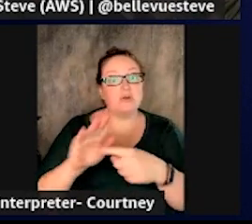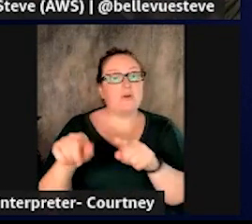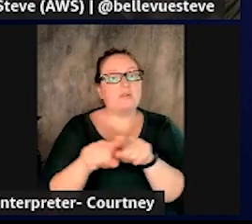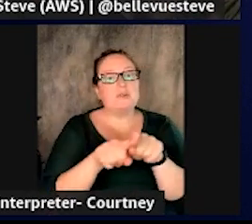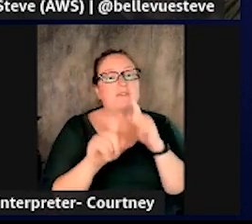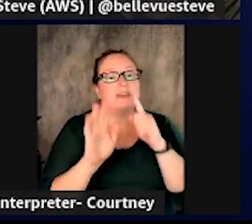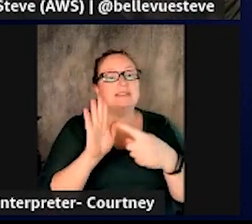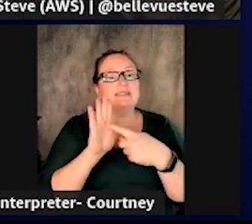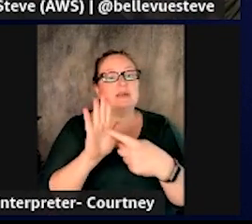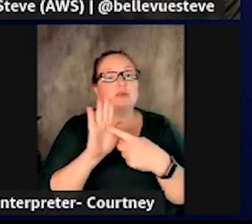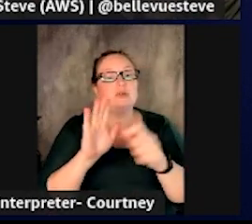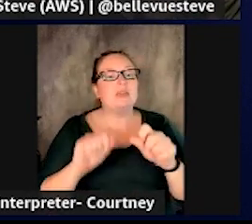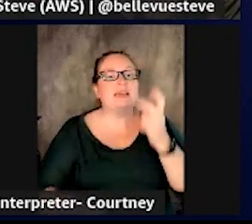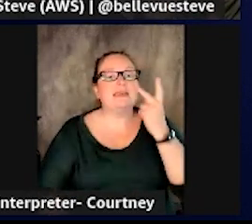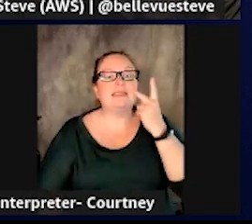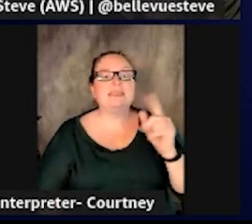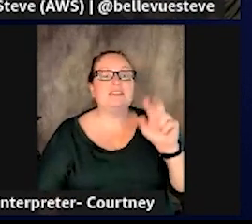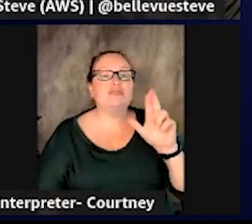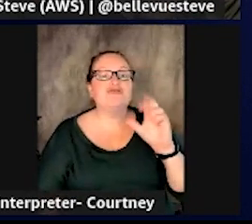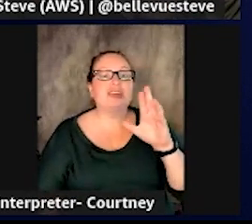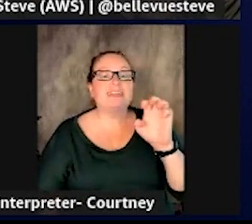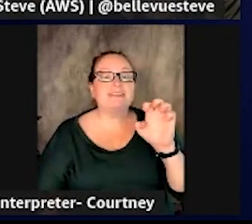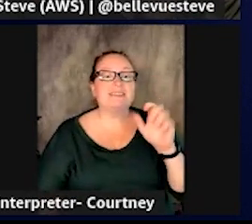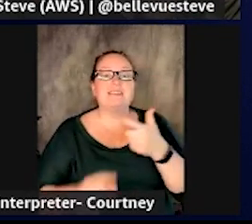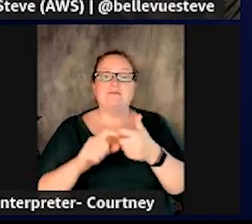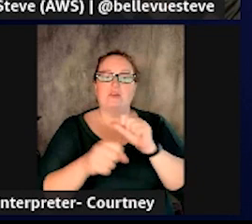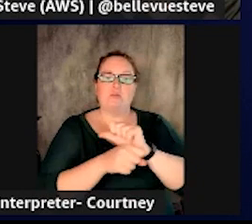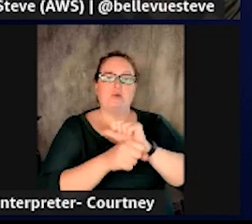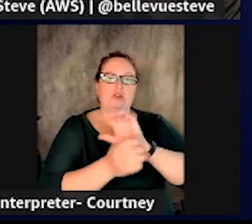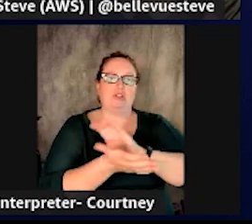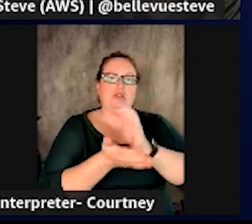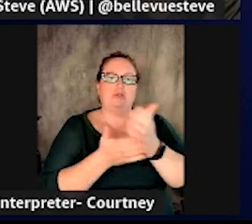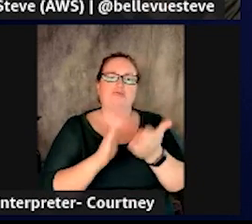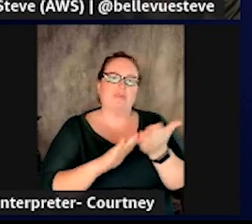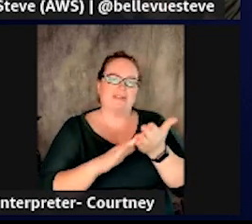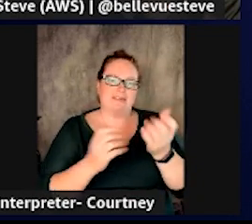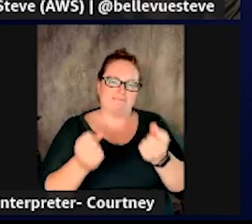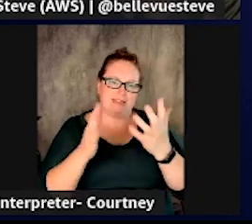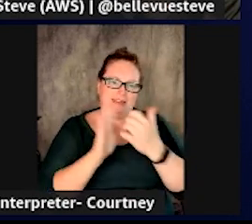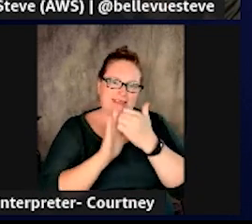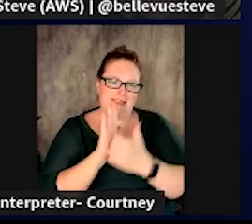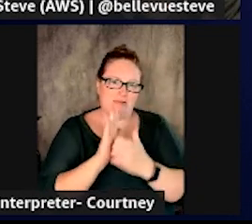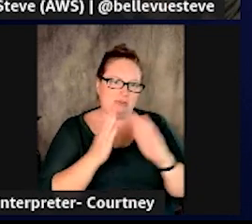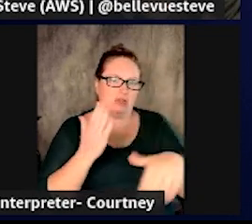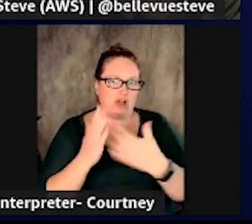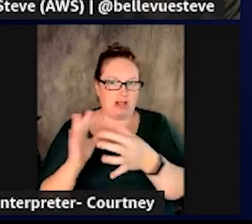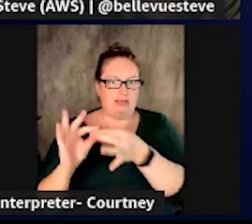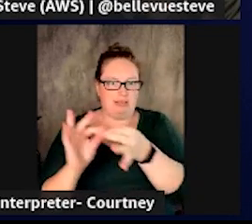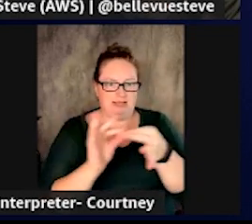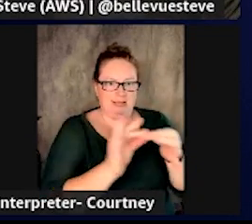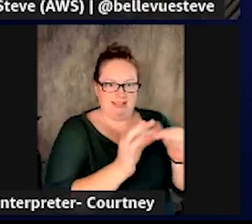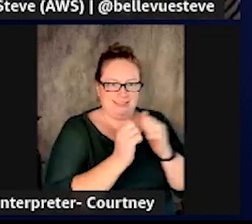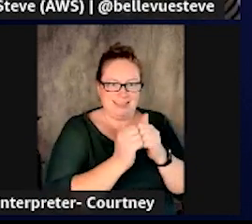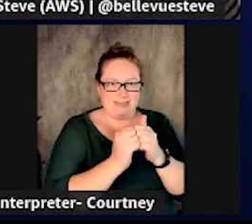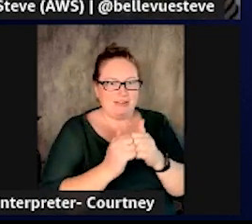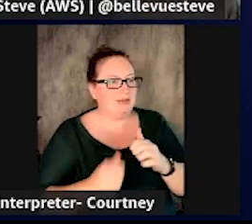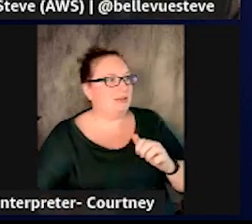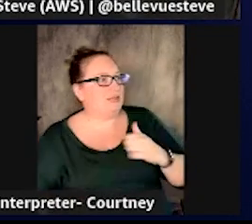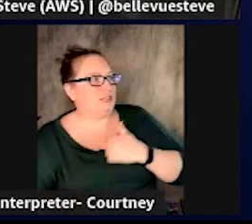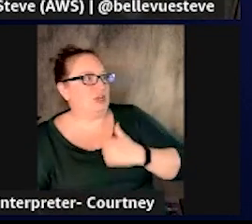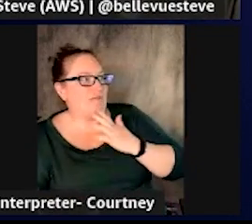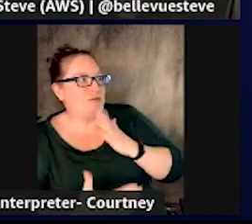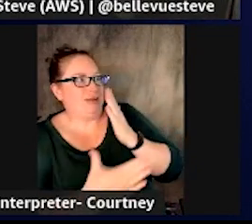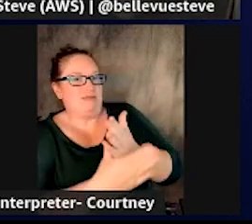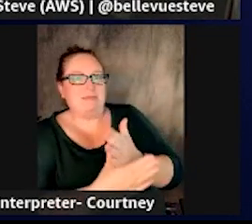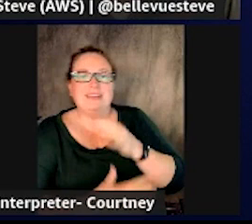the traces emitted from workloads running in many accounts all stitched together. Nice. Sorry for that's interrupting. pretty cool. Yeah. So, but